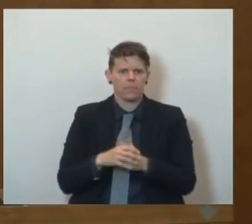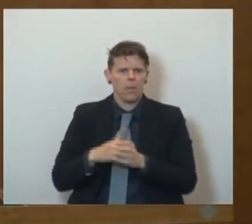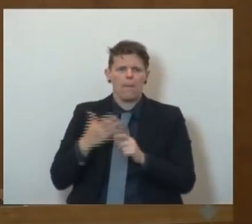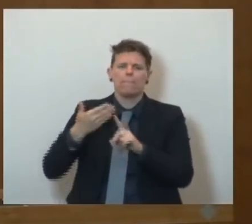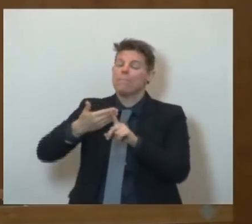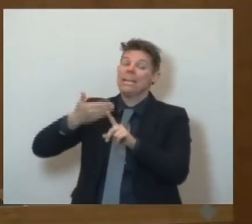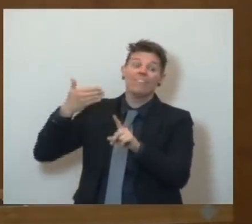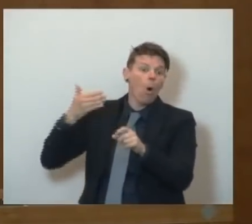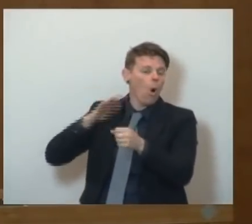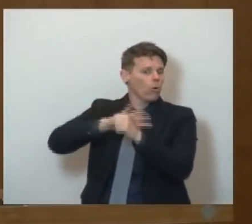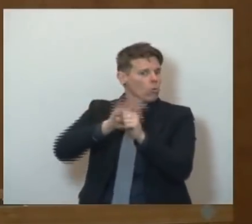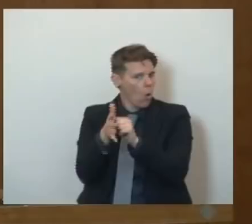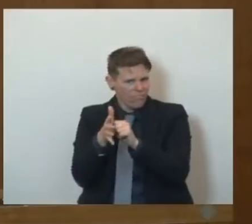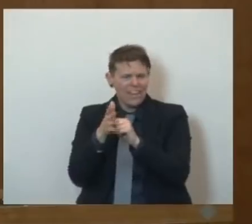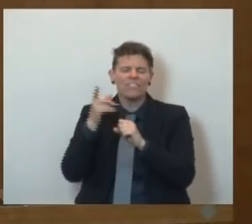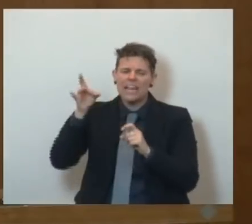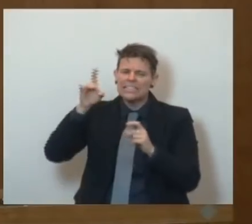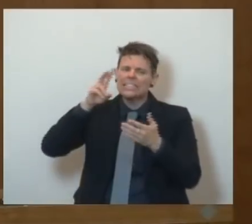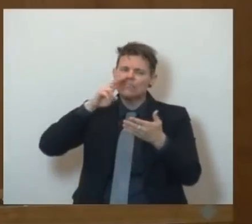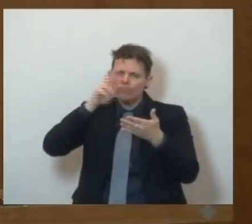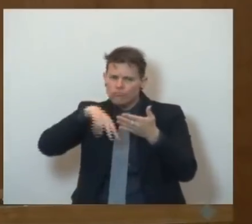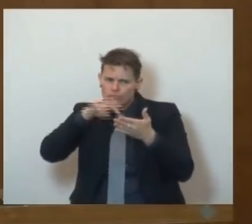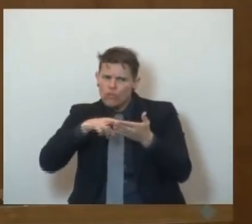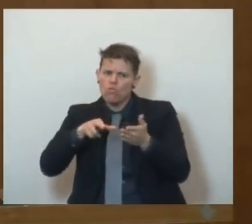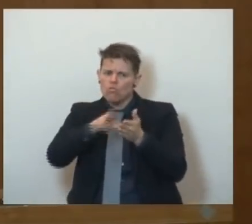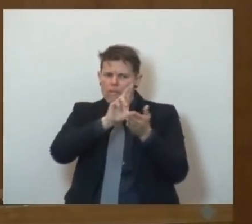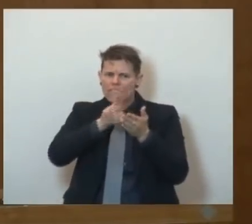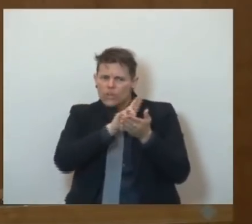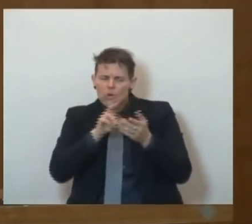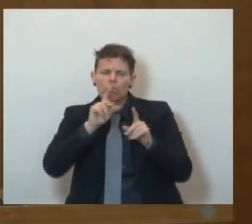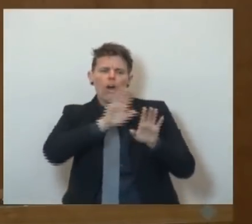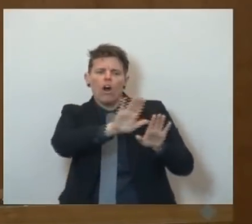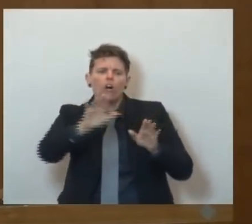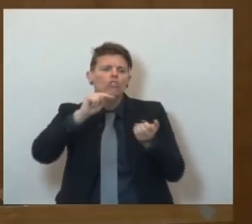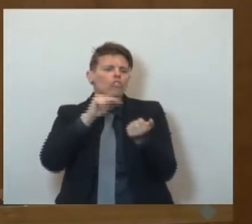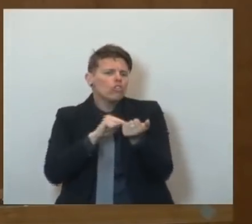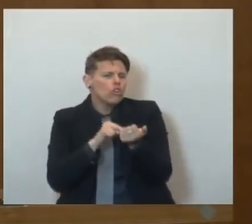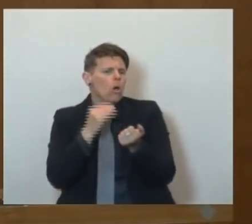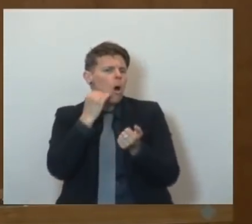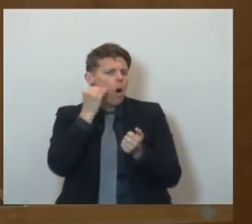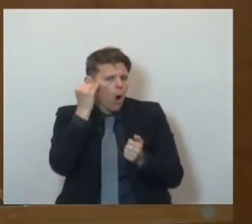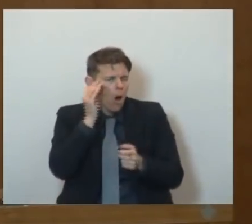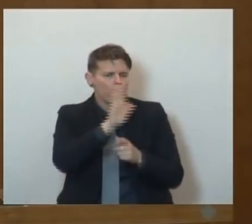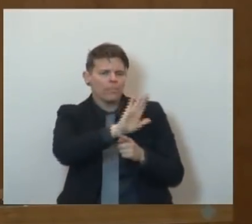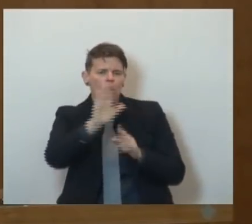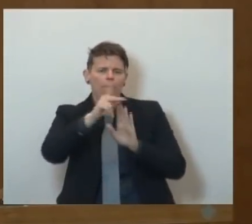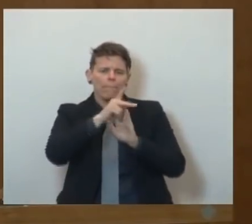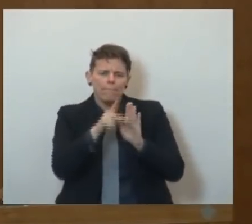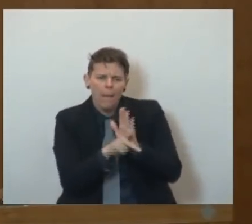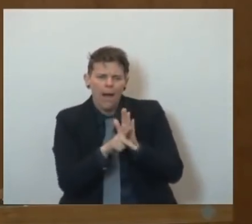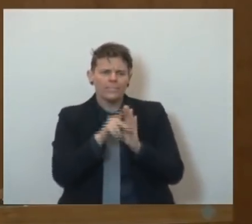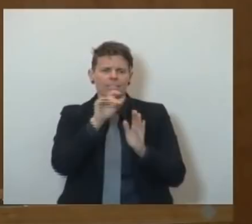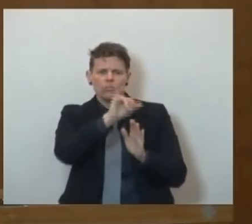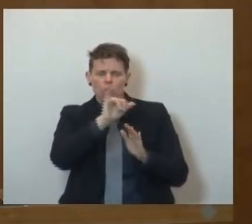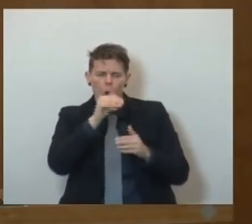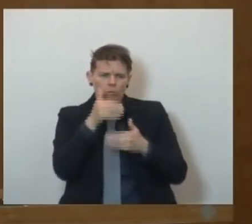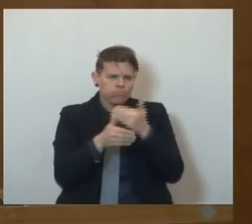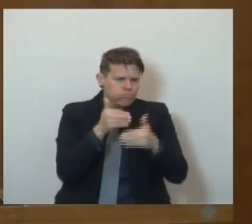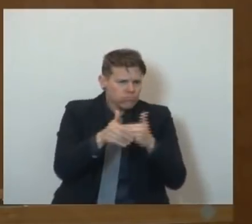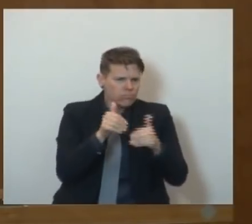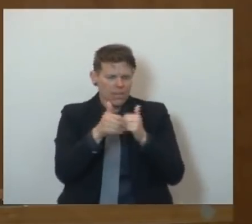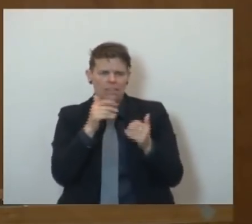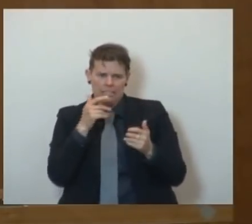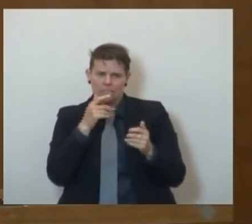every single nursing home's infection control protocols with the CMS tightened security. Even today,